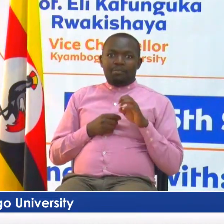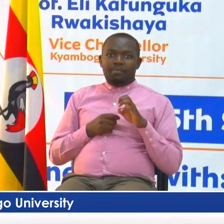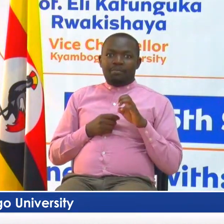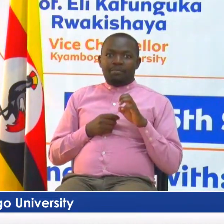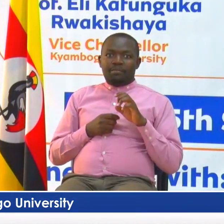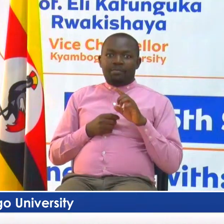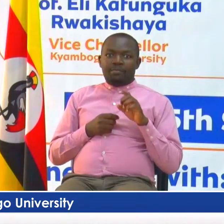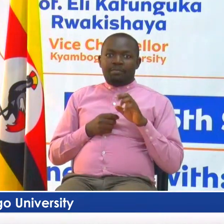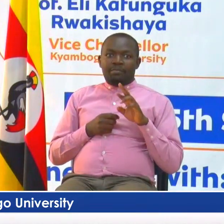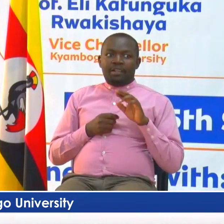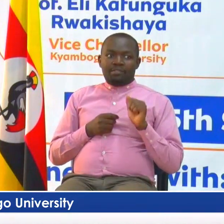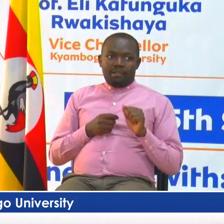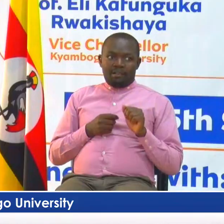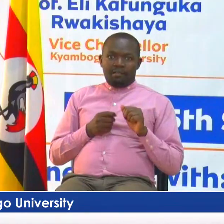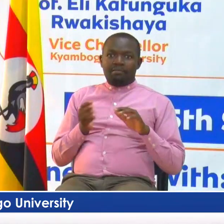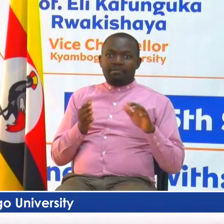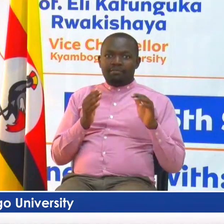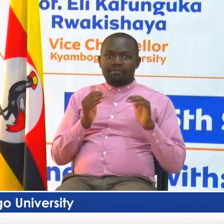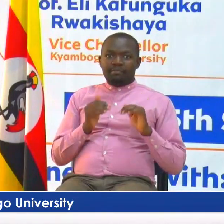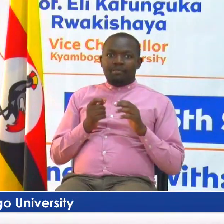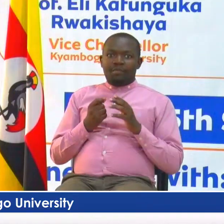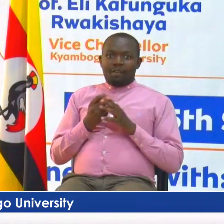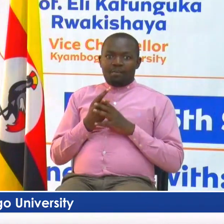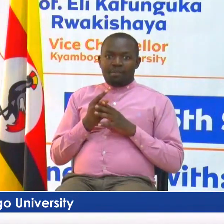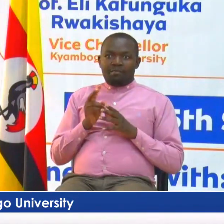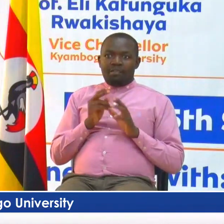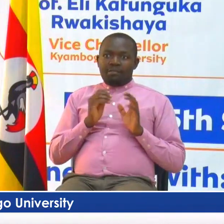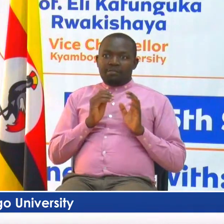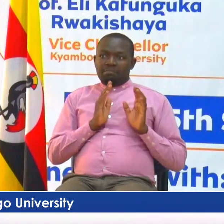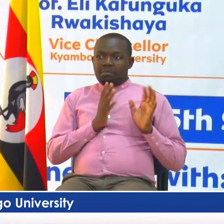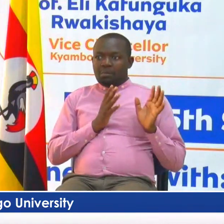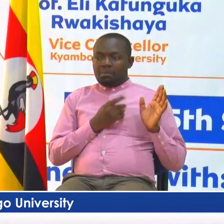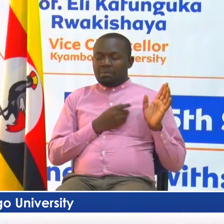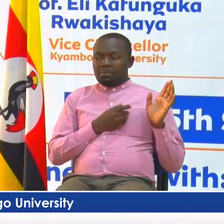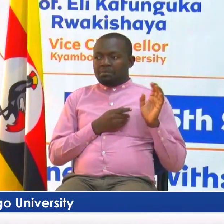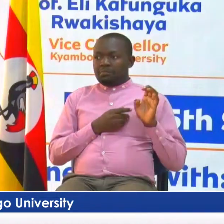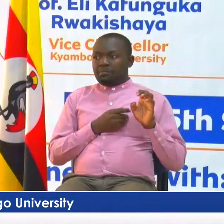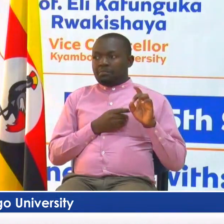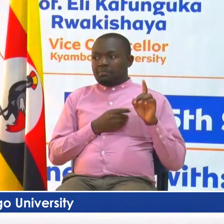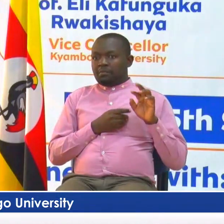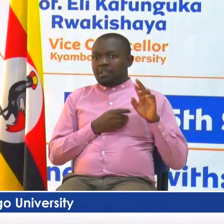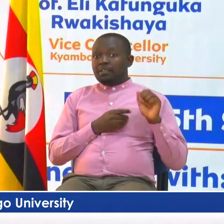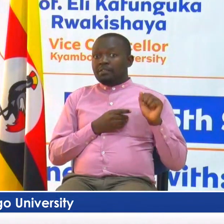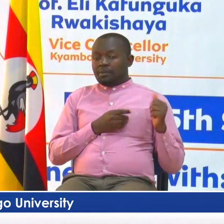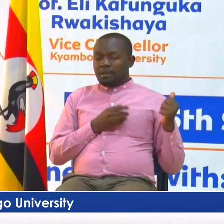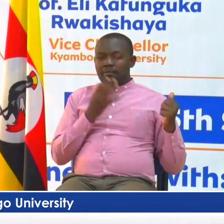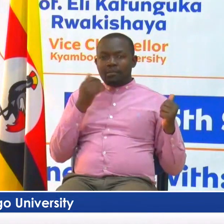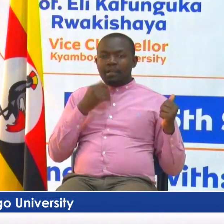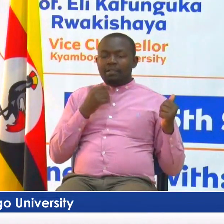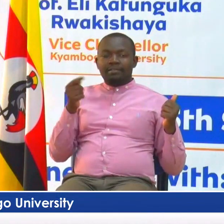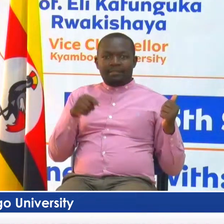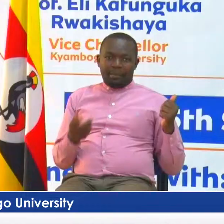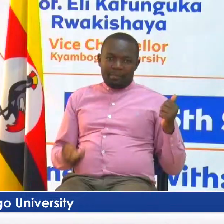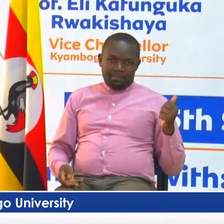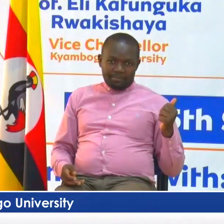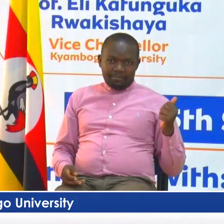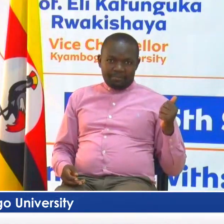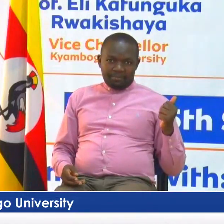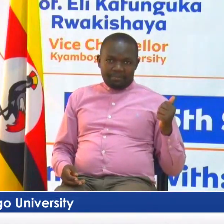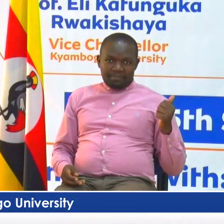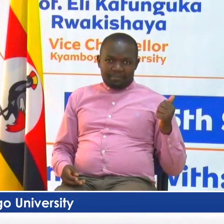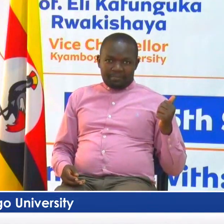this opportunity also to appreciate Ezra for turning up